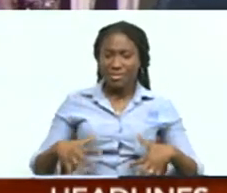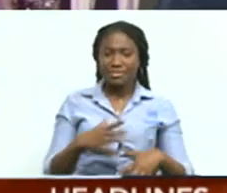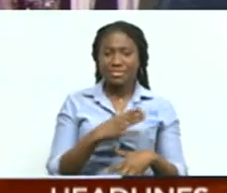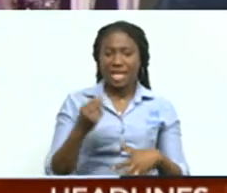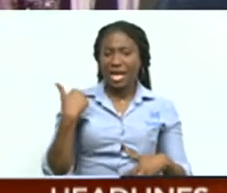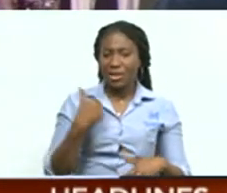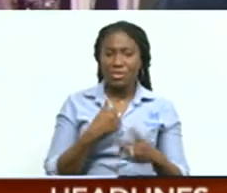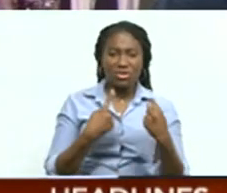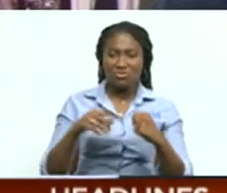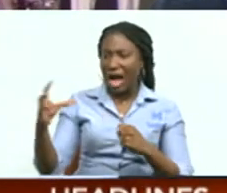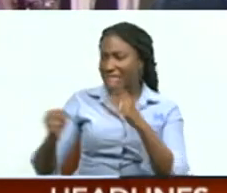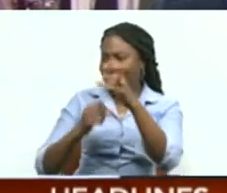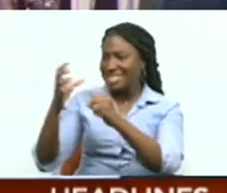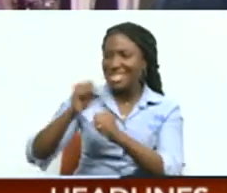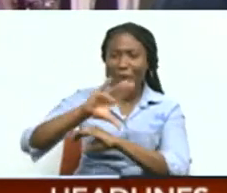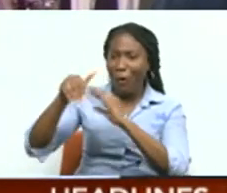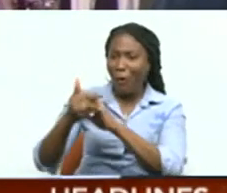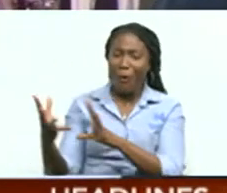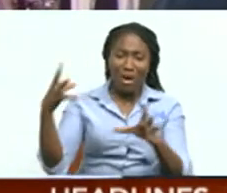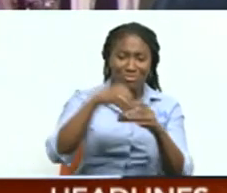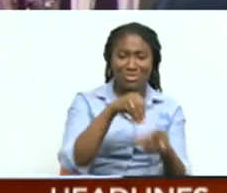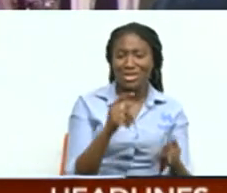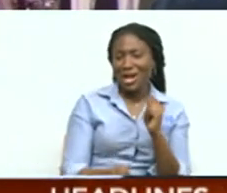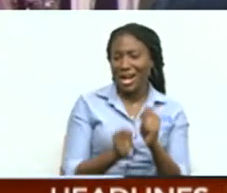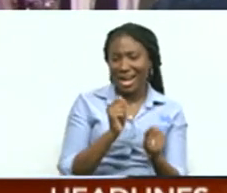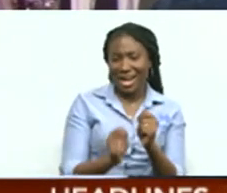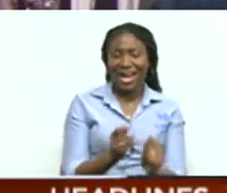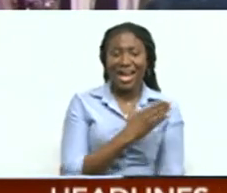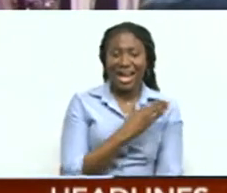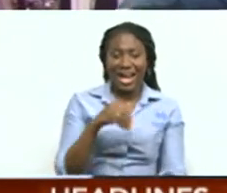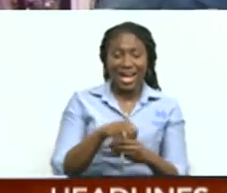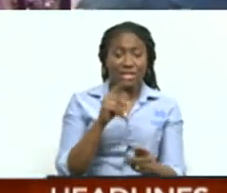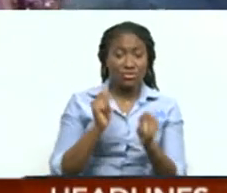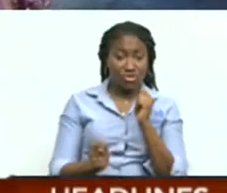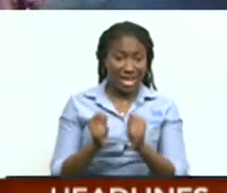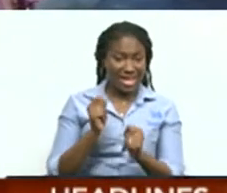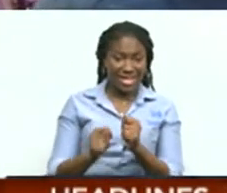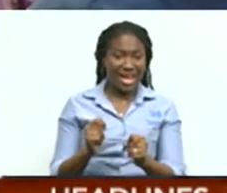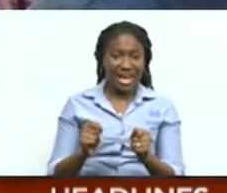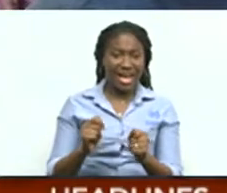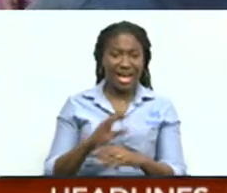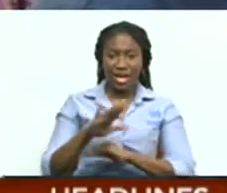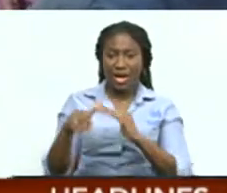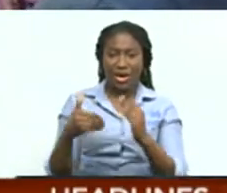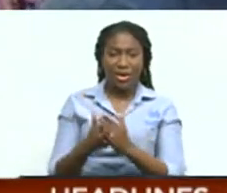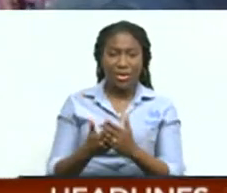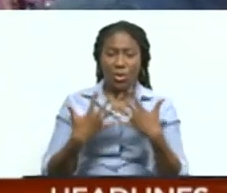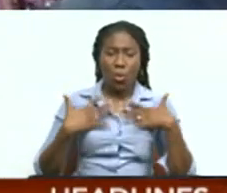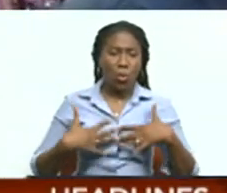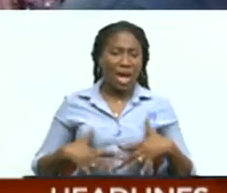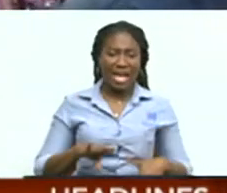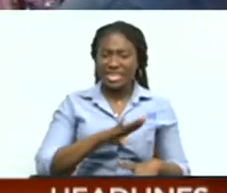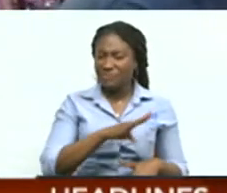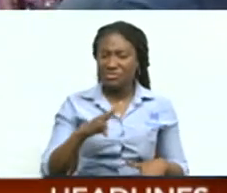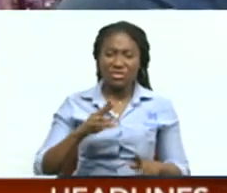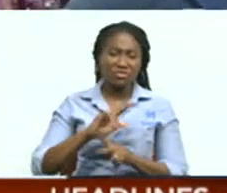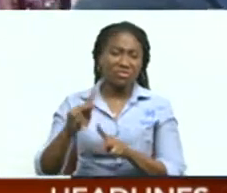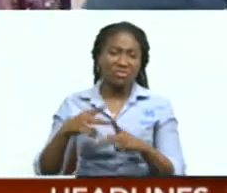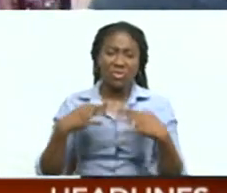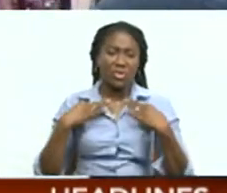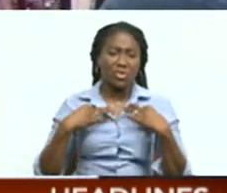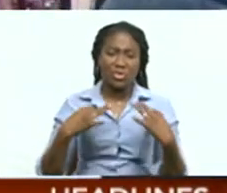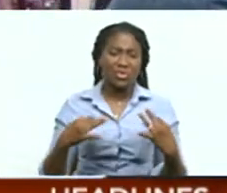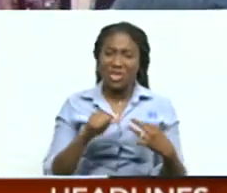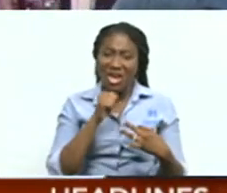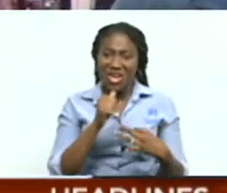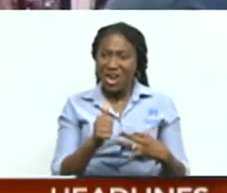try to get from all of them. And basically in Trinidad, everybody does wear all the different stuff. They're not